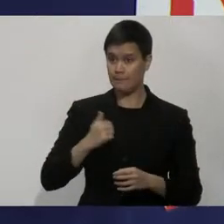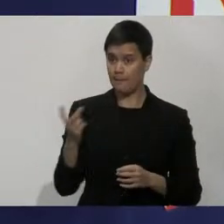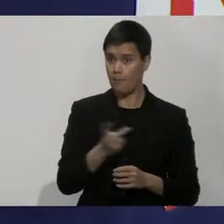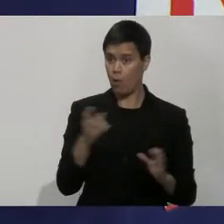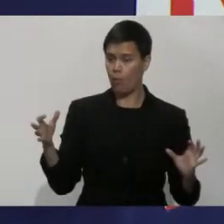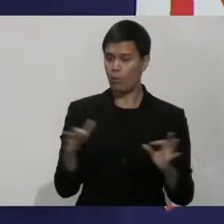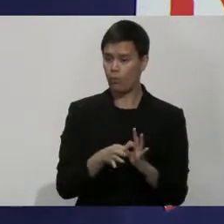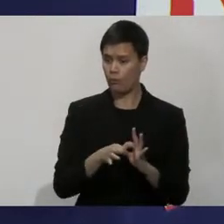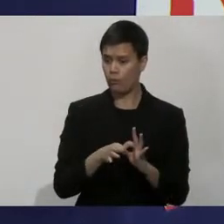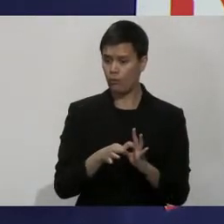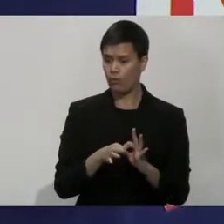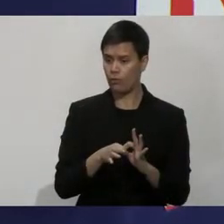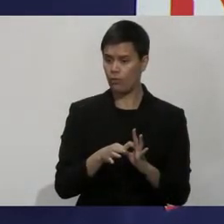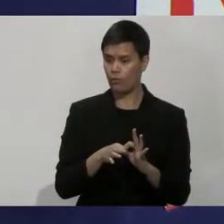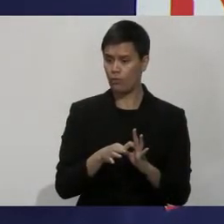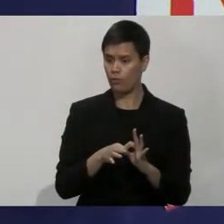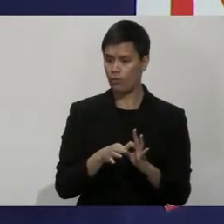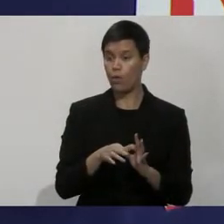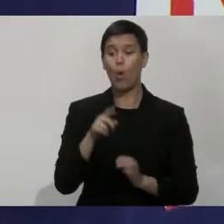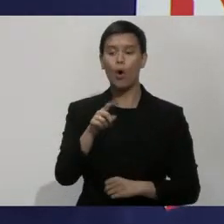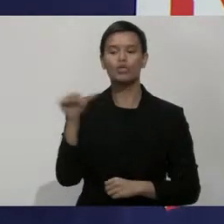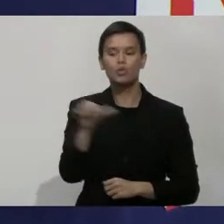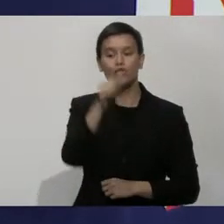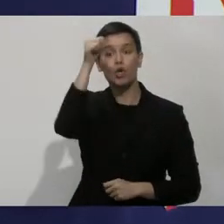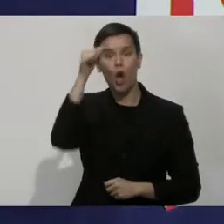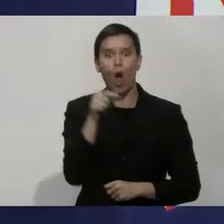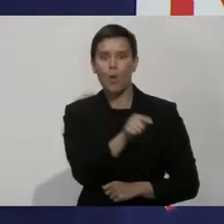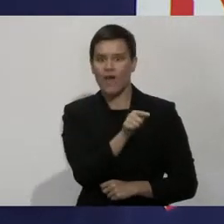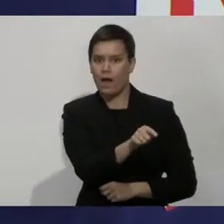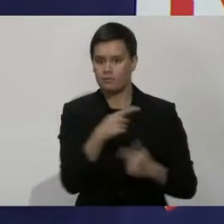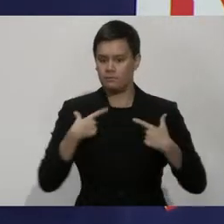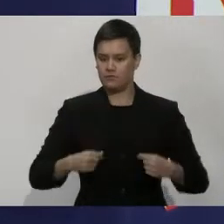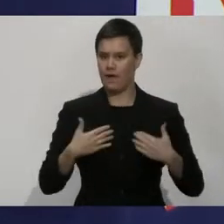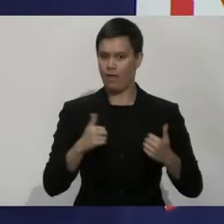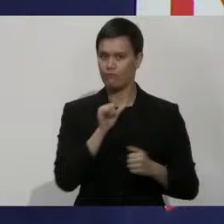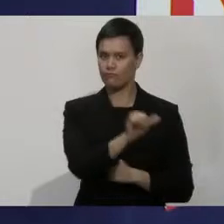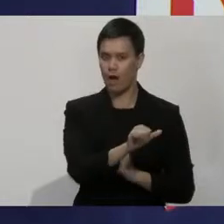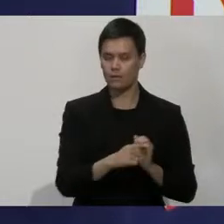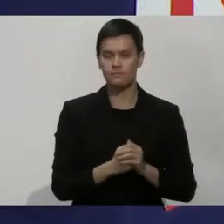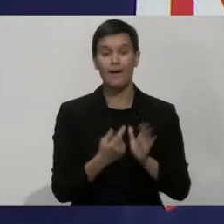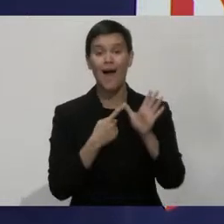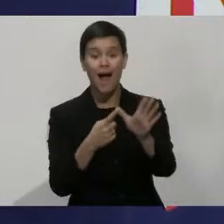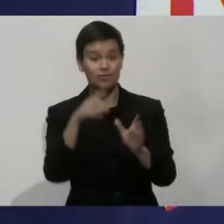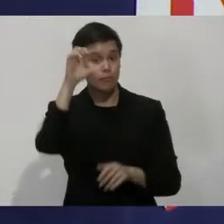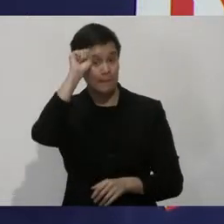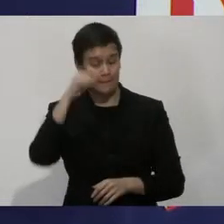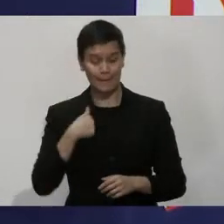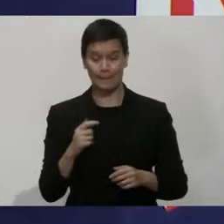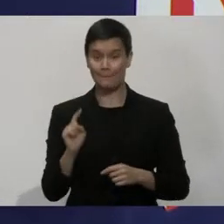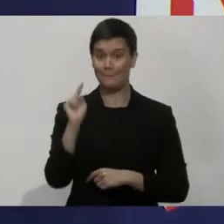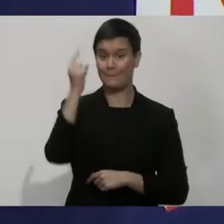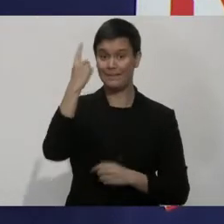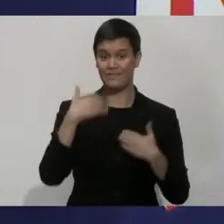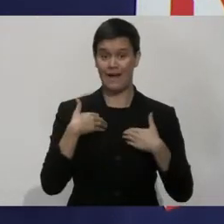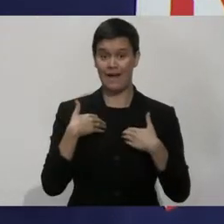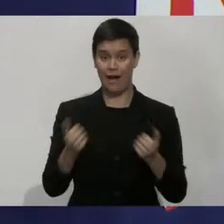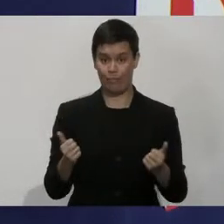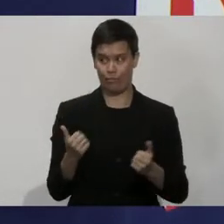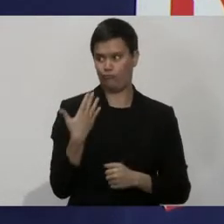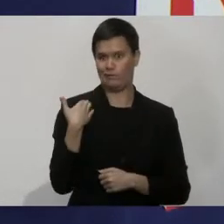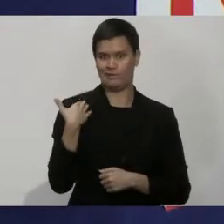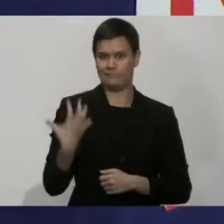with it. It was actually approved, I think, by Cabinet a day or two before I became the Minister of Health, and I've been speaking about it almost daily since